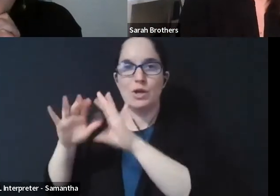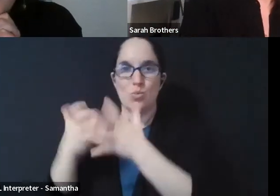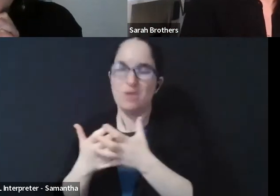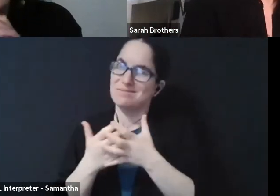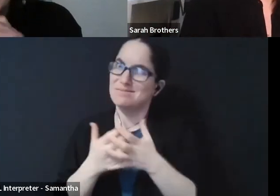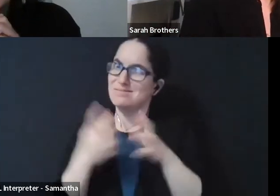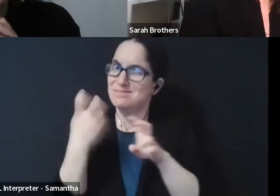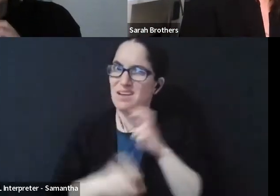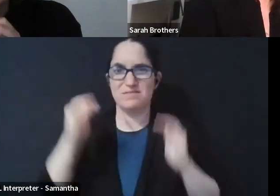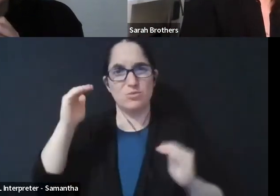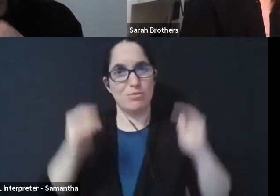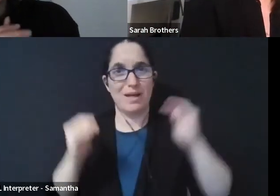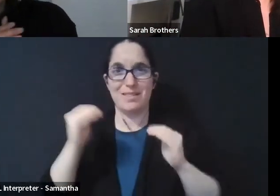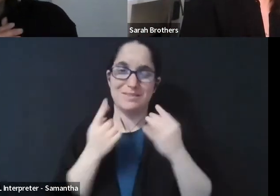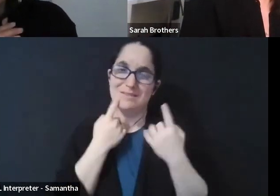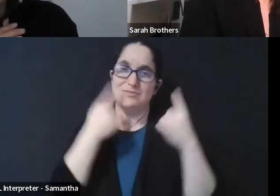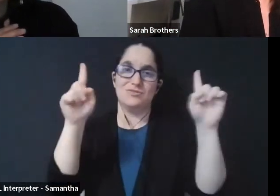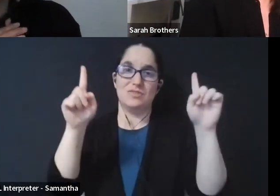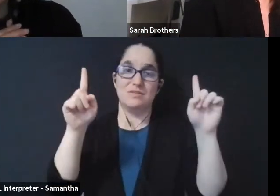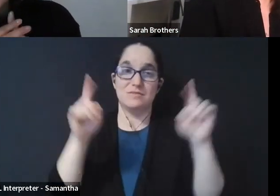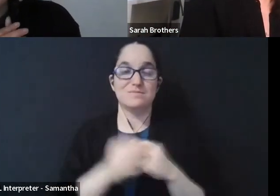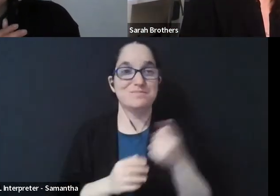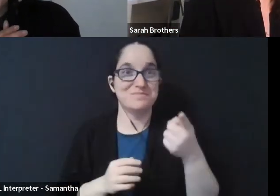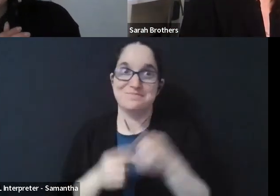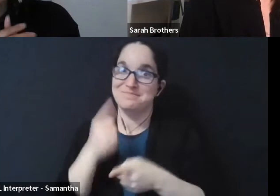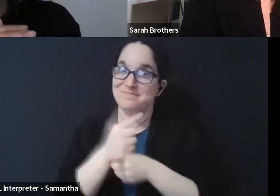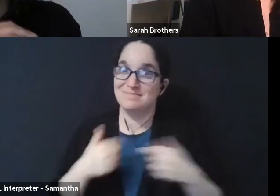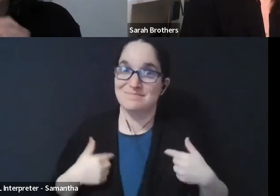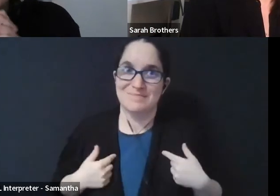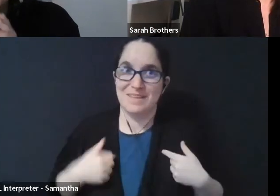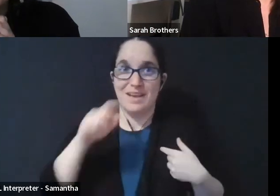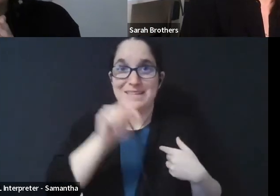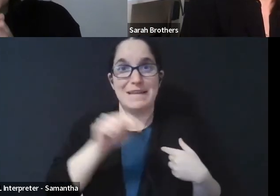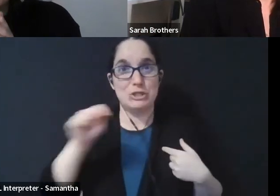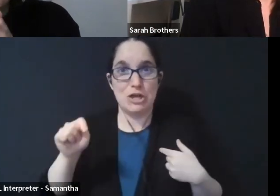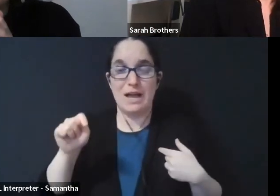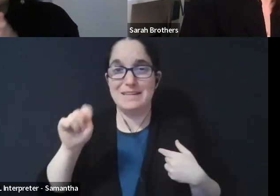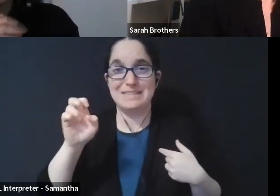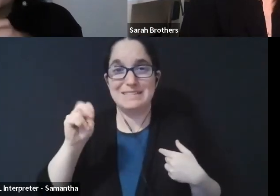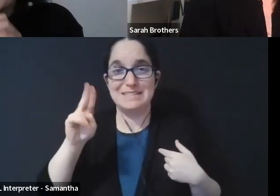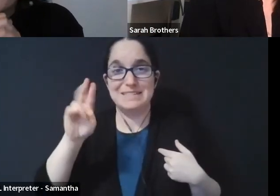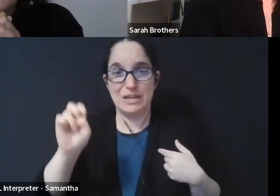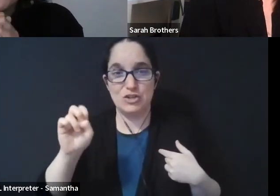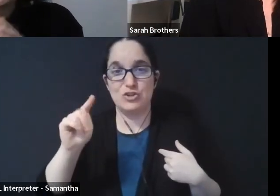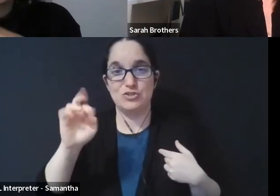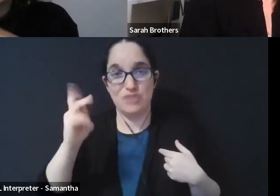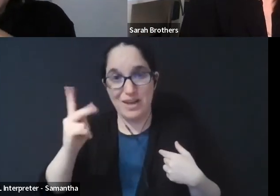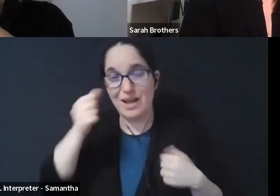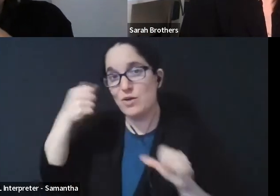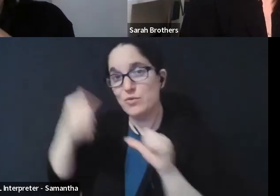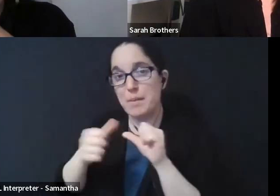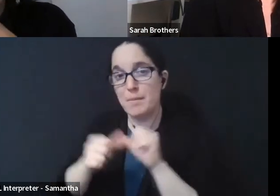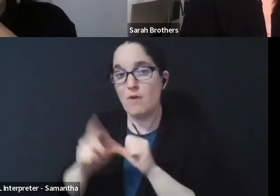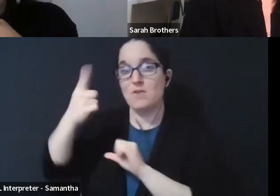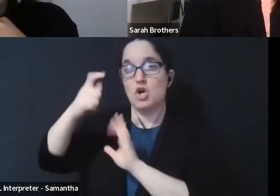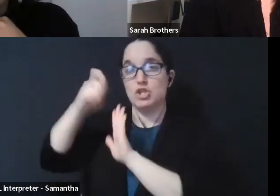achieve. Yeah, sure. I mean, as someone who abandoned the tenure track, I do recall the pressure though of the first author or the